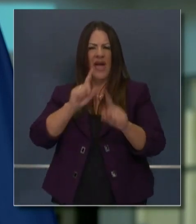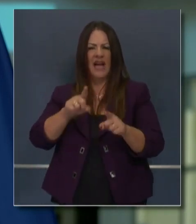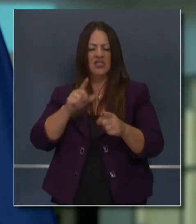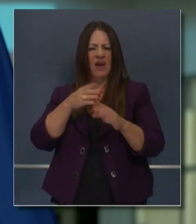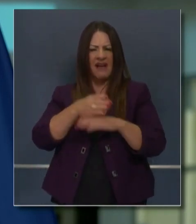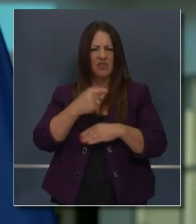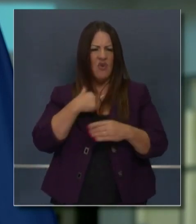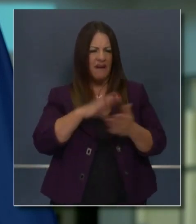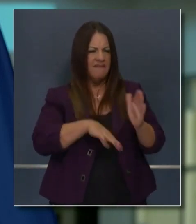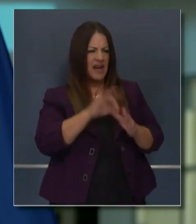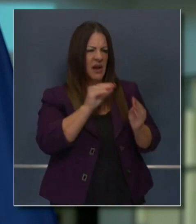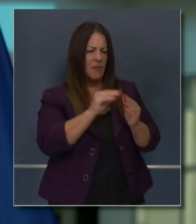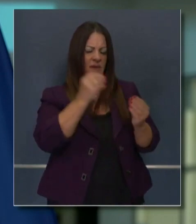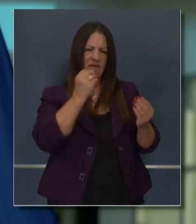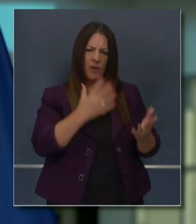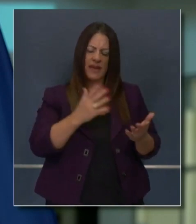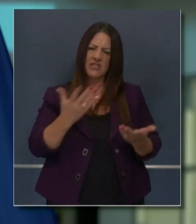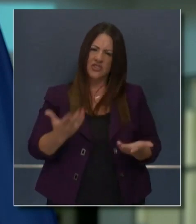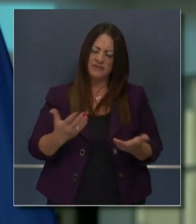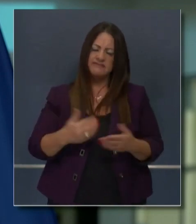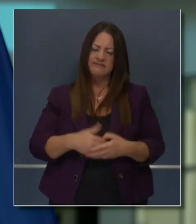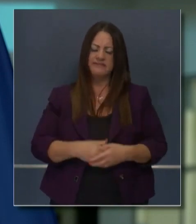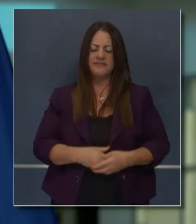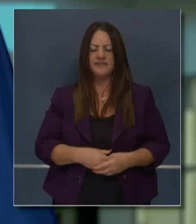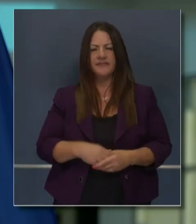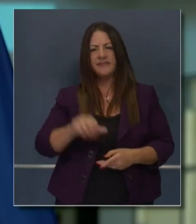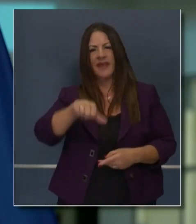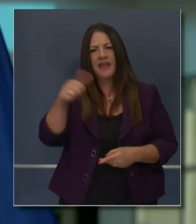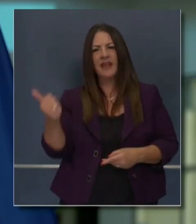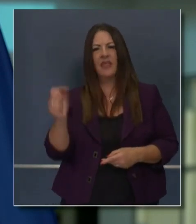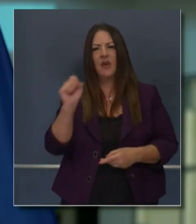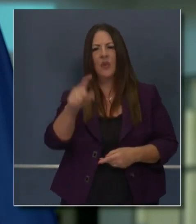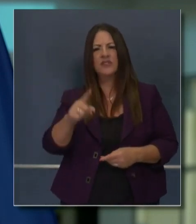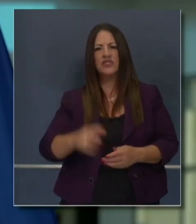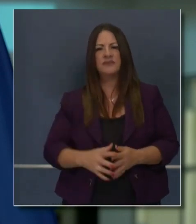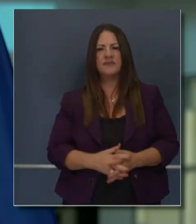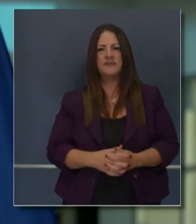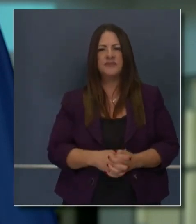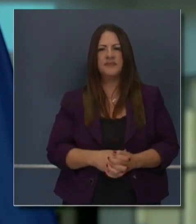learn more. Alex Michelson, Fox 11.